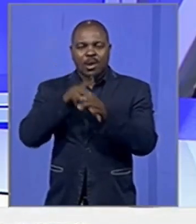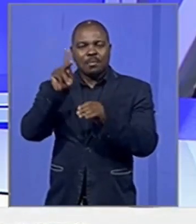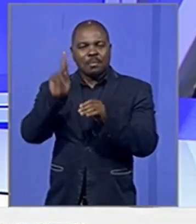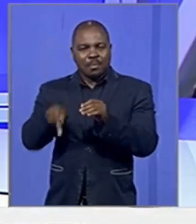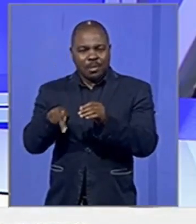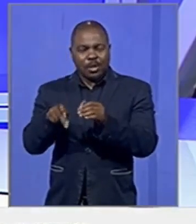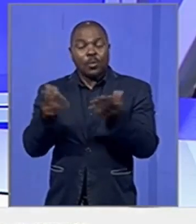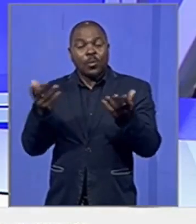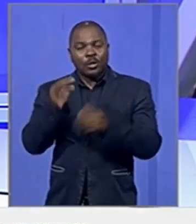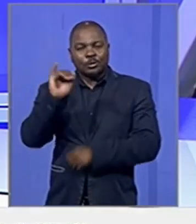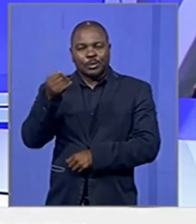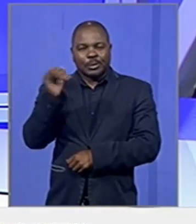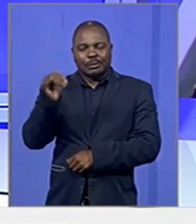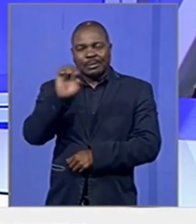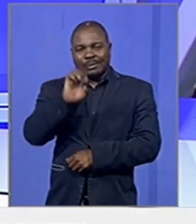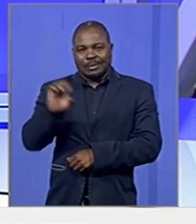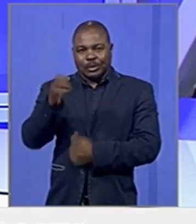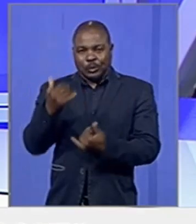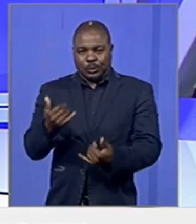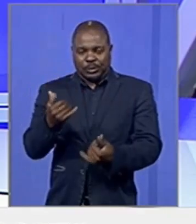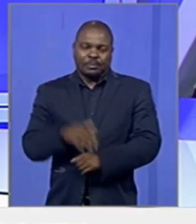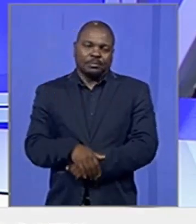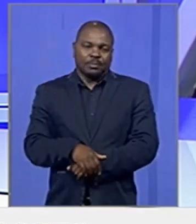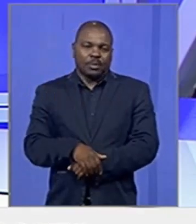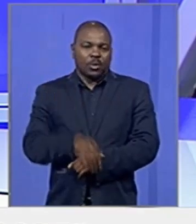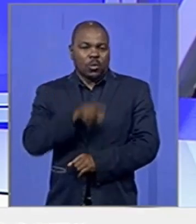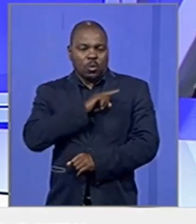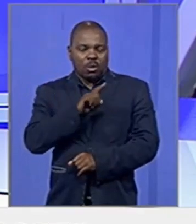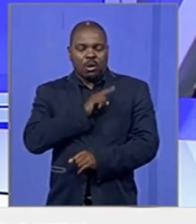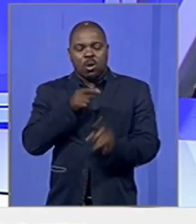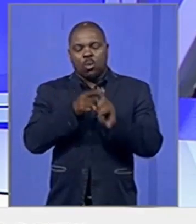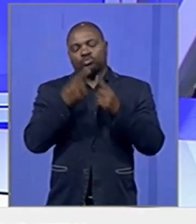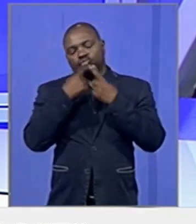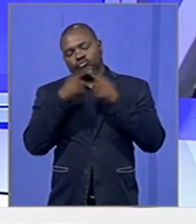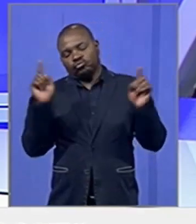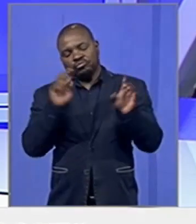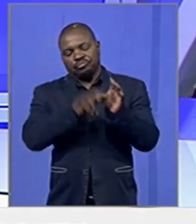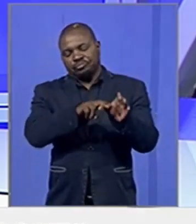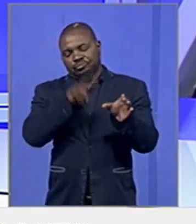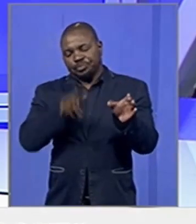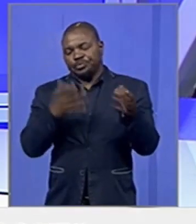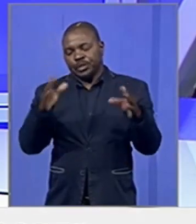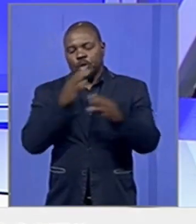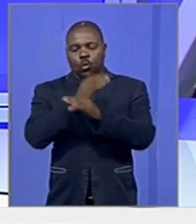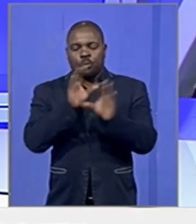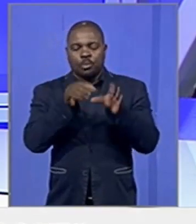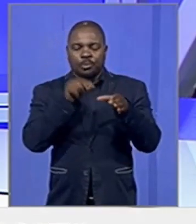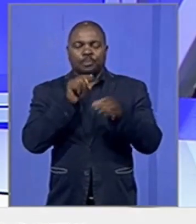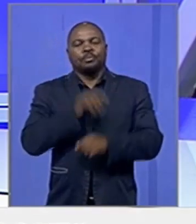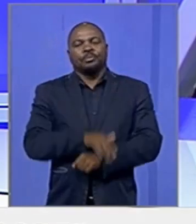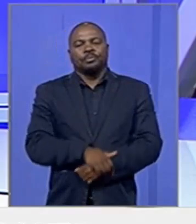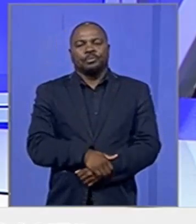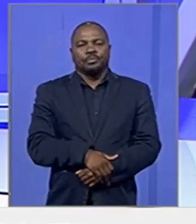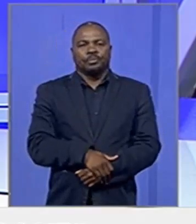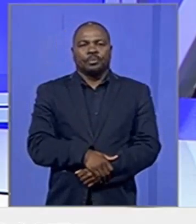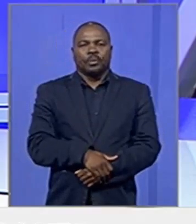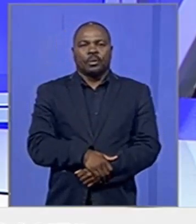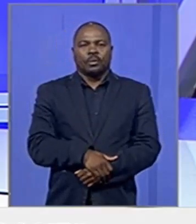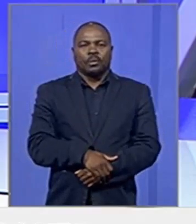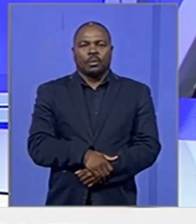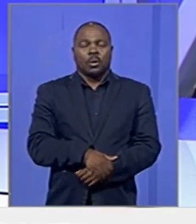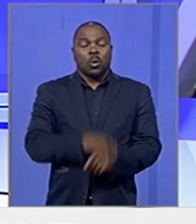ka bohlabela bja Johannesburg le hono morago ga go tsebiša gore o tlogetše mokgatlo.